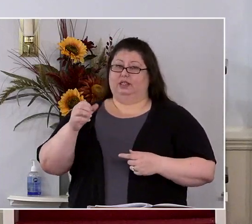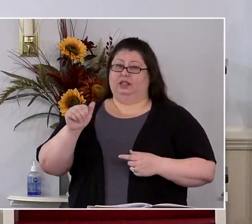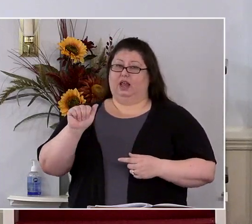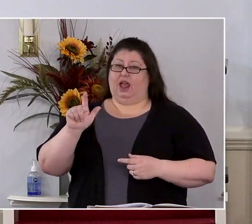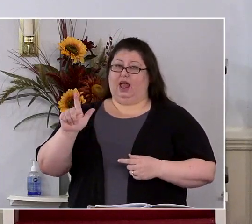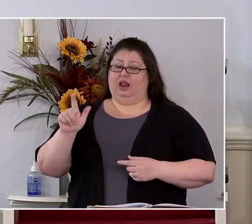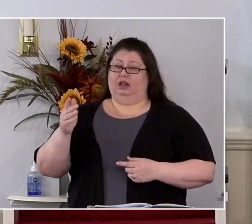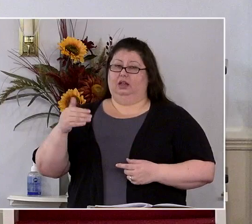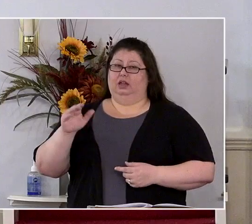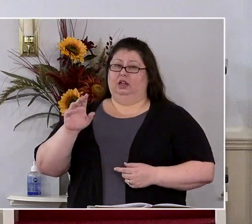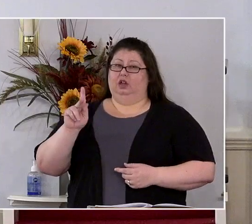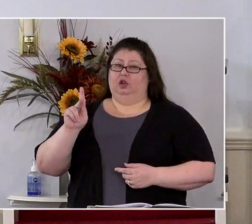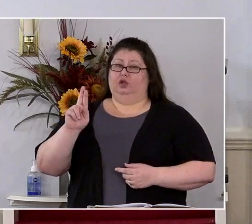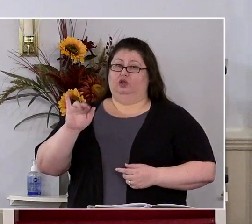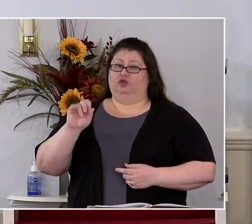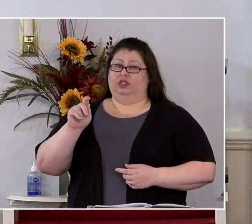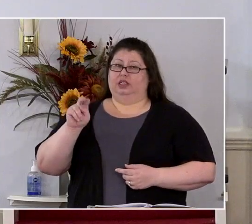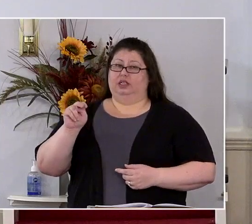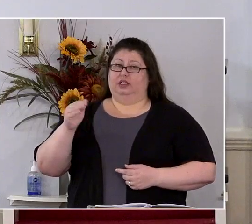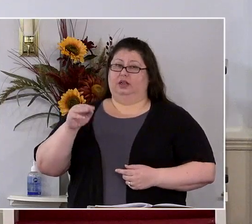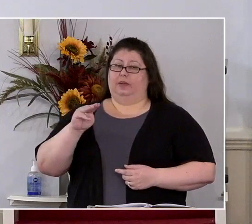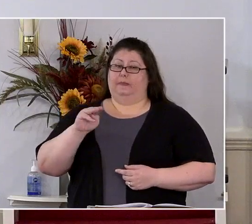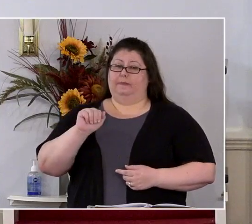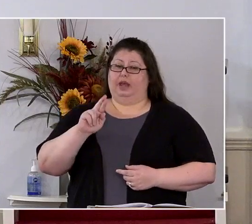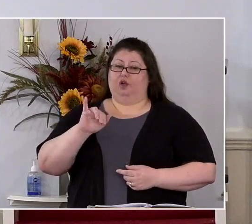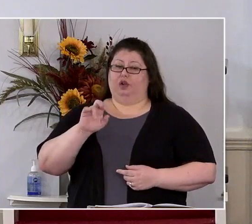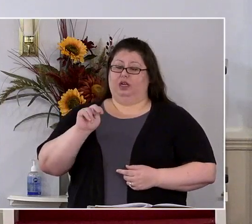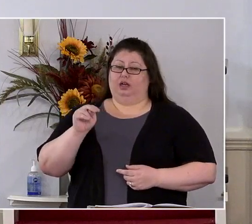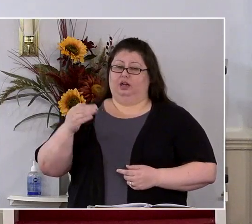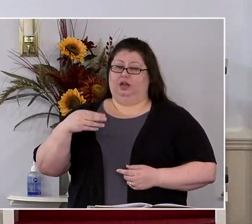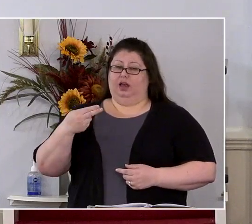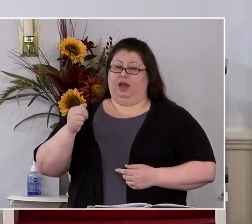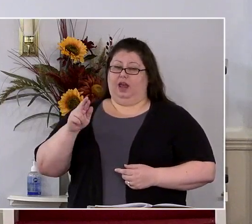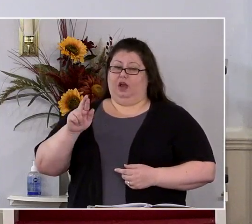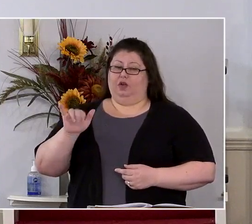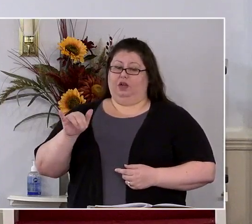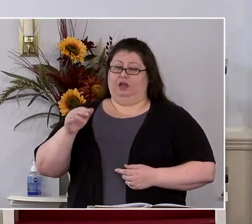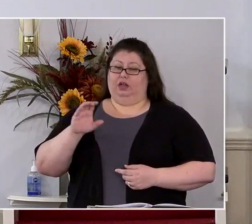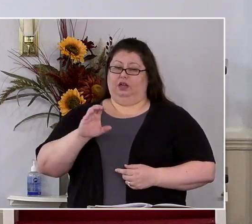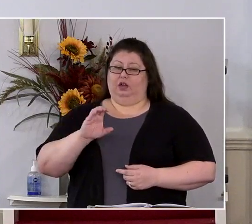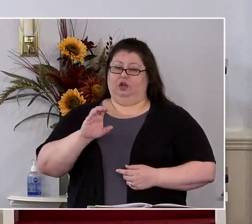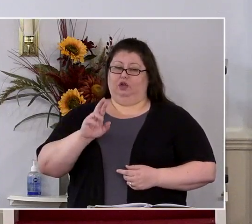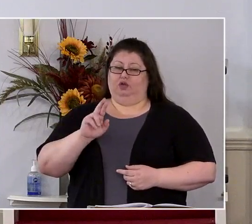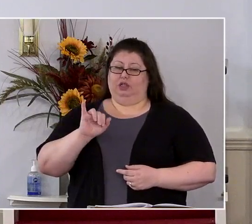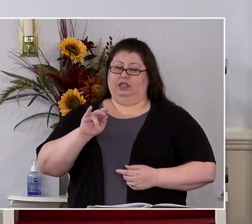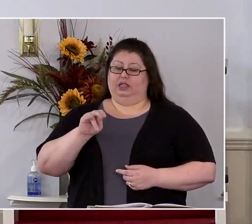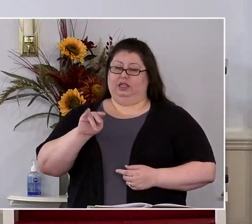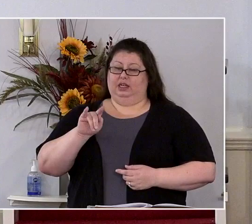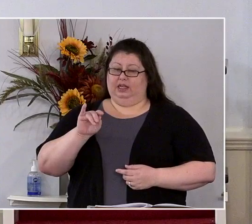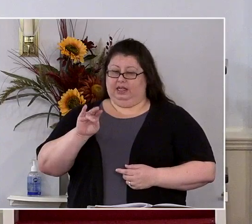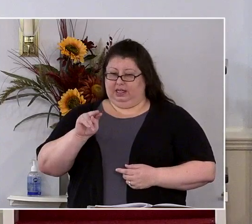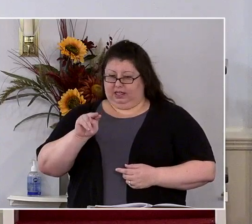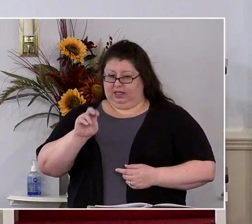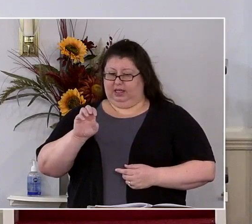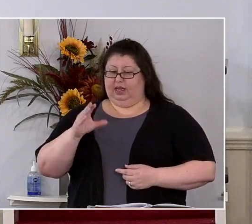Al, Kristen, Marion, Harry, Christine, and